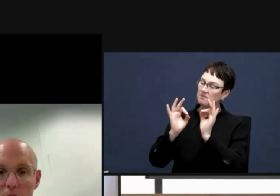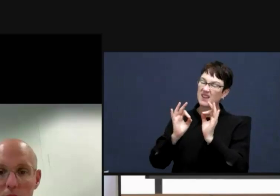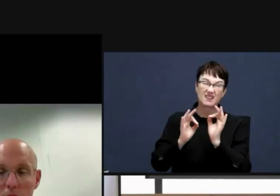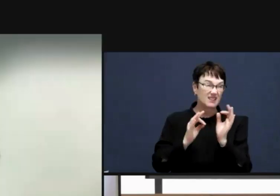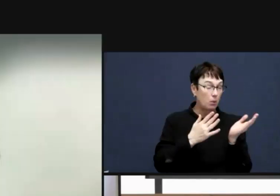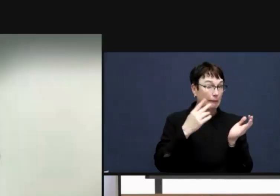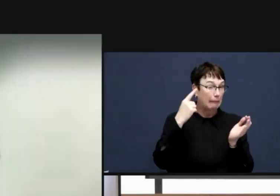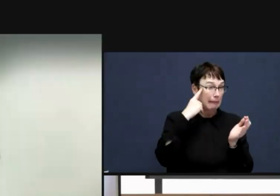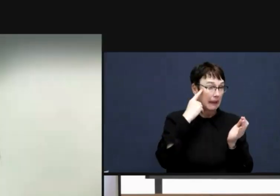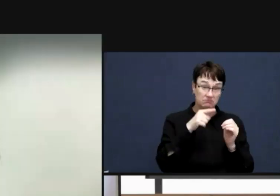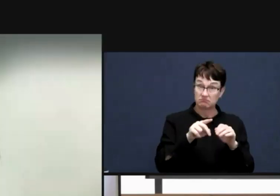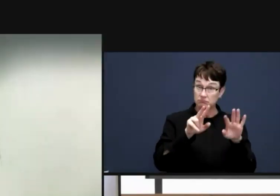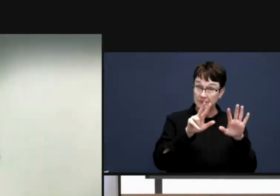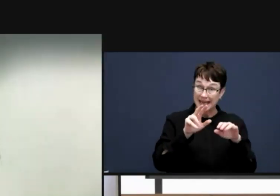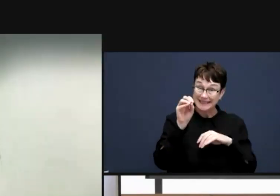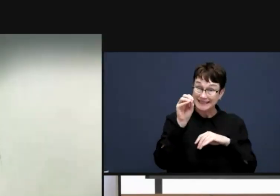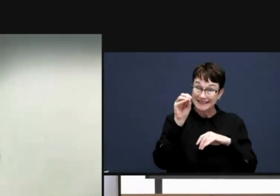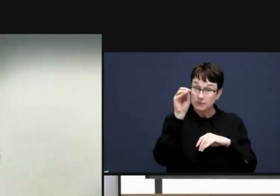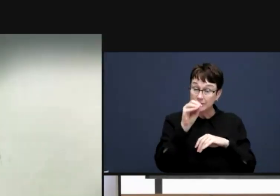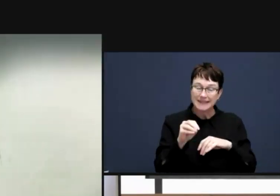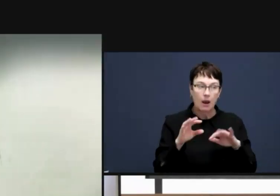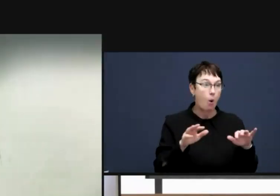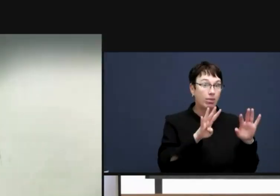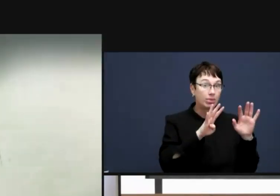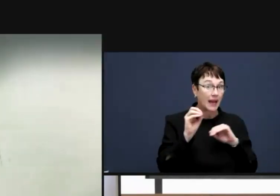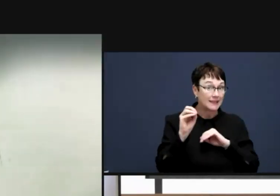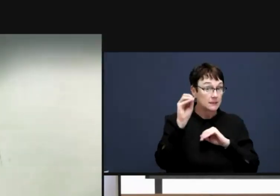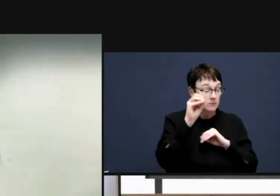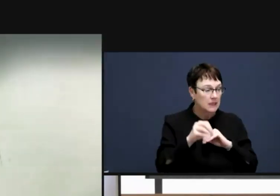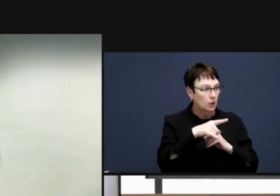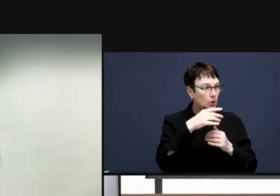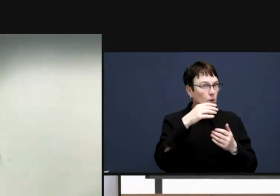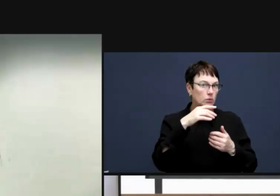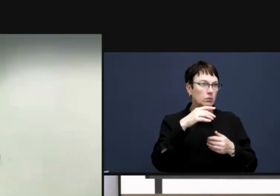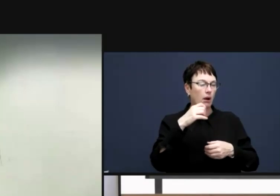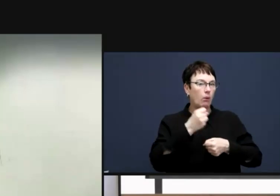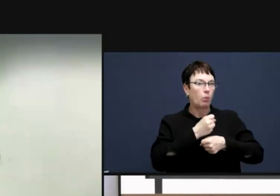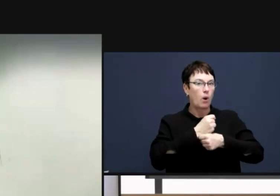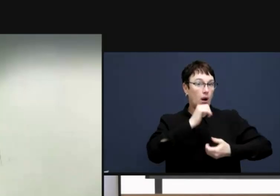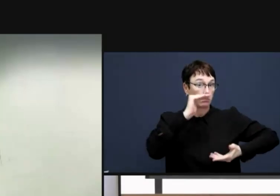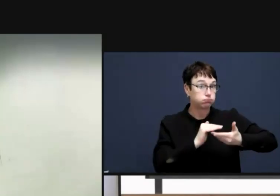or 90%? I think eventually it's about 80% of the workload that's taken away.